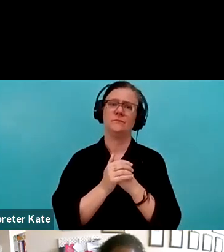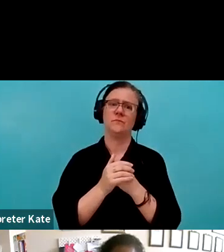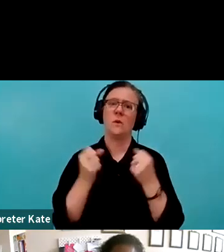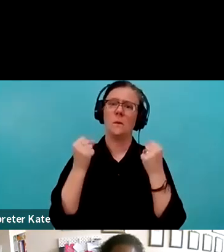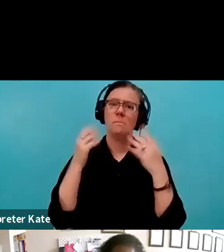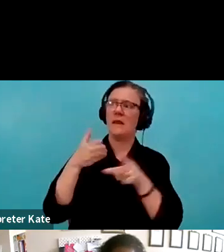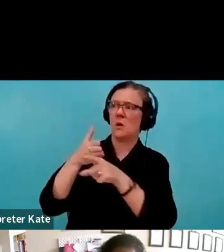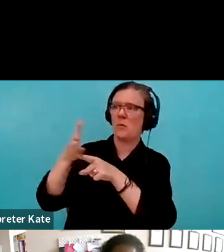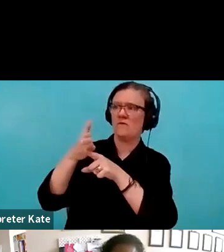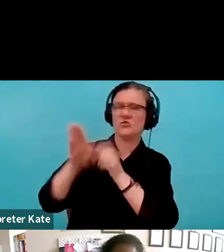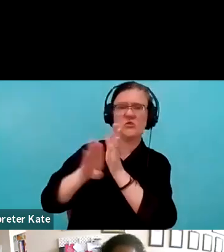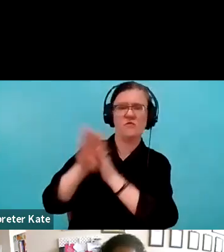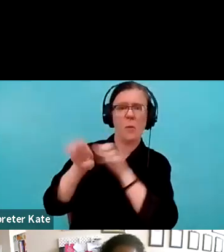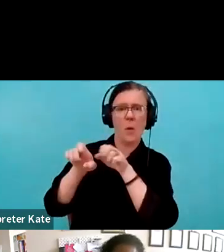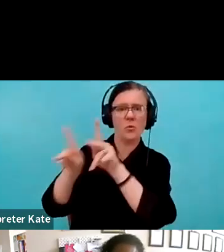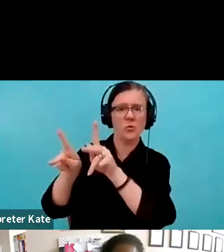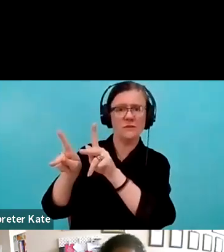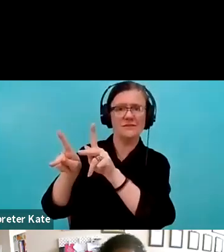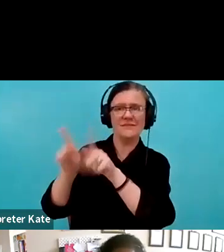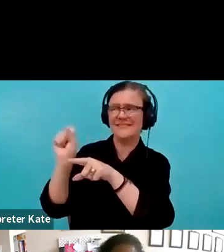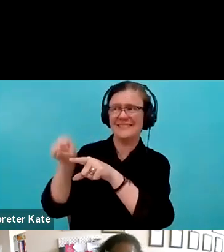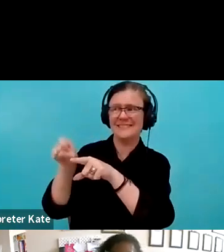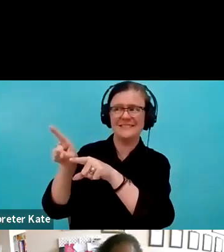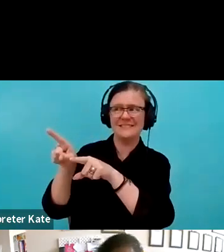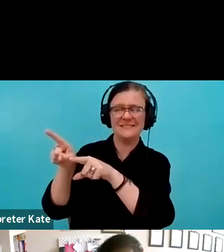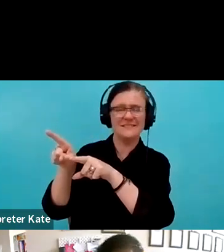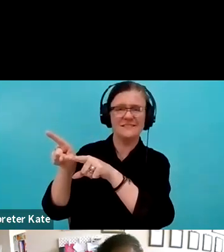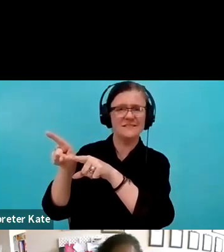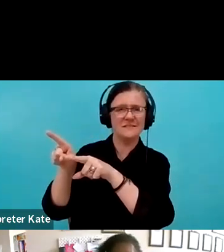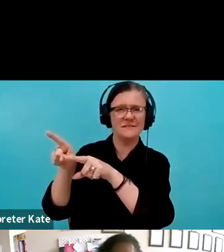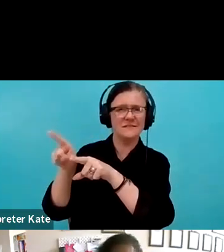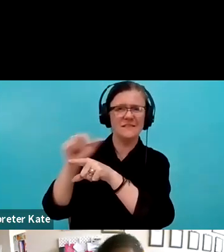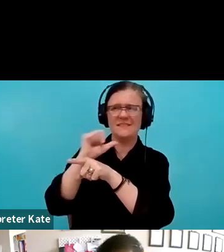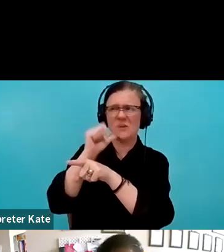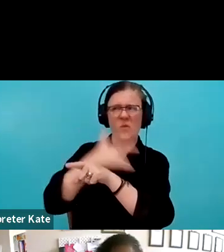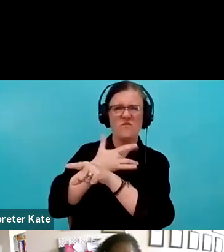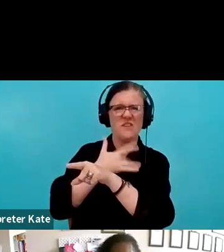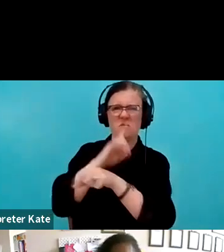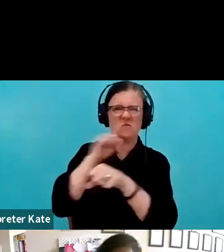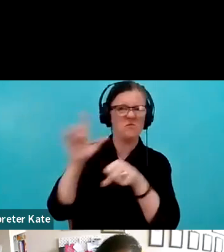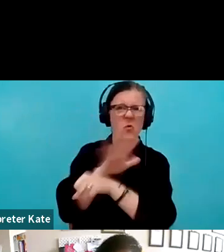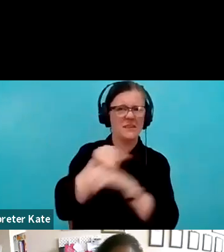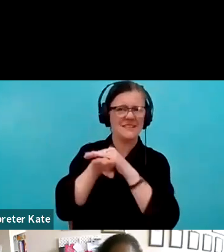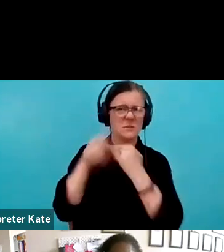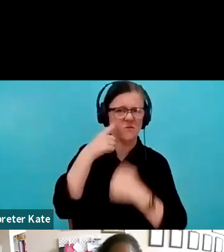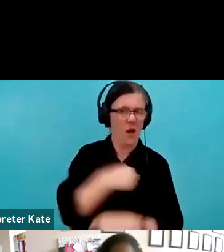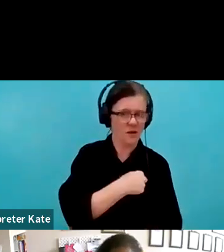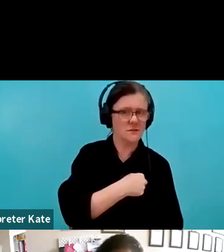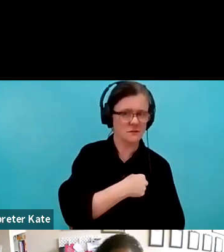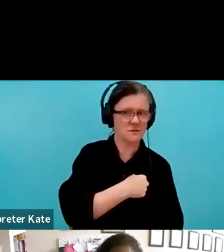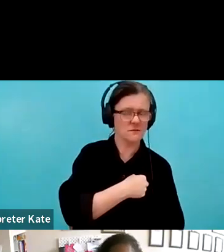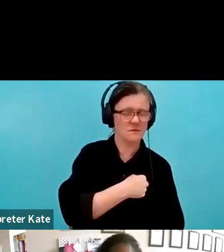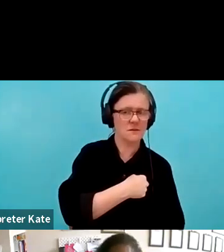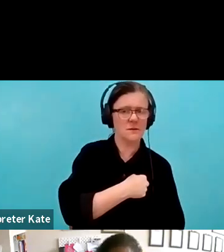professional development opportunities, but they don't always necessarily feel accessible to us. And